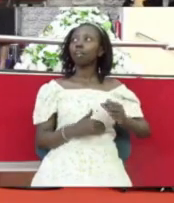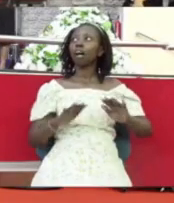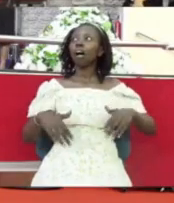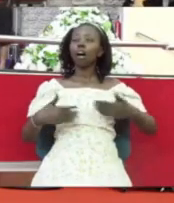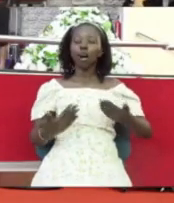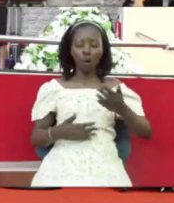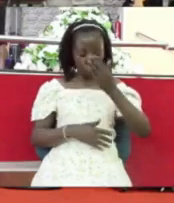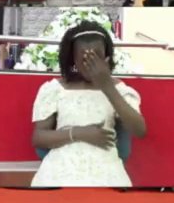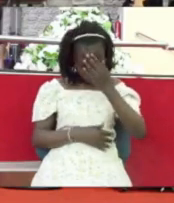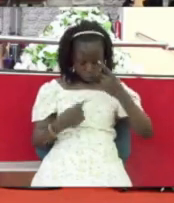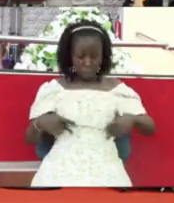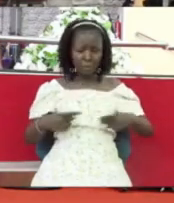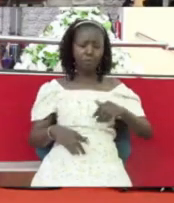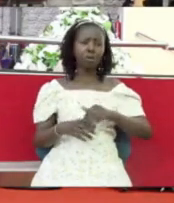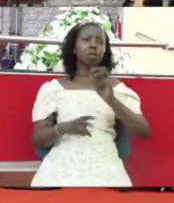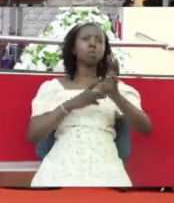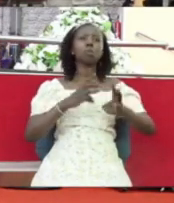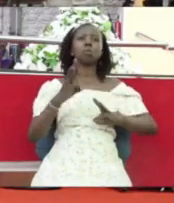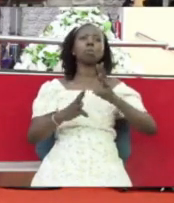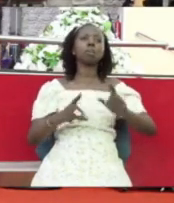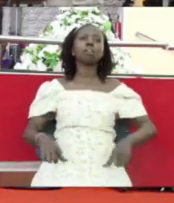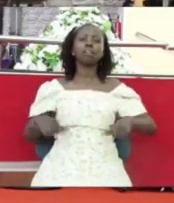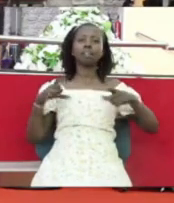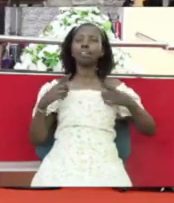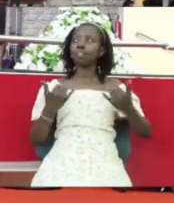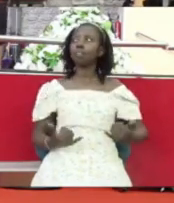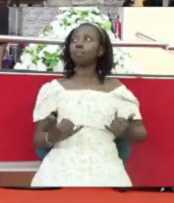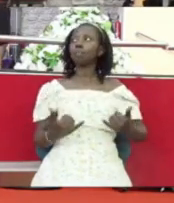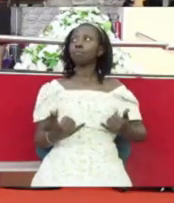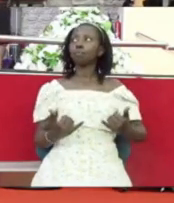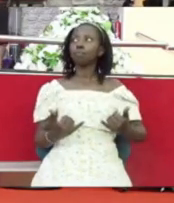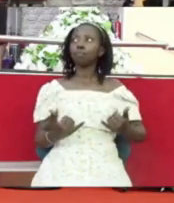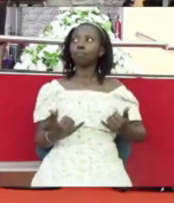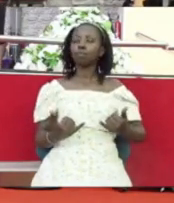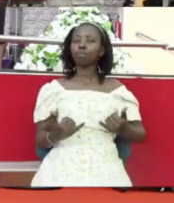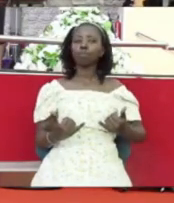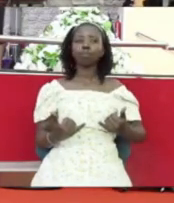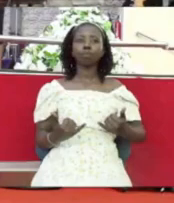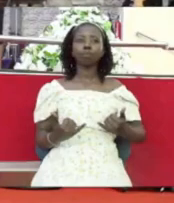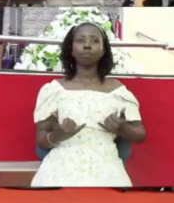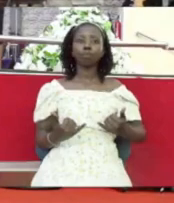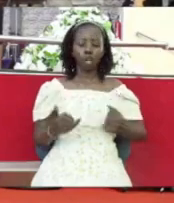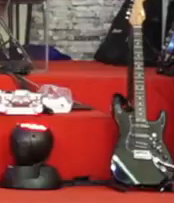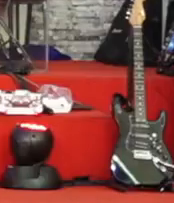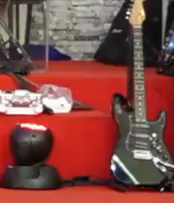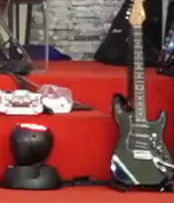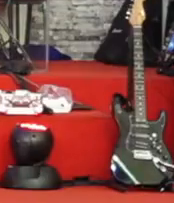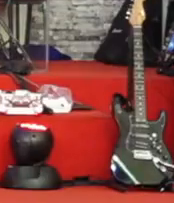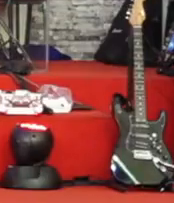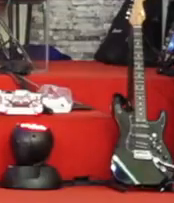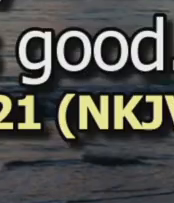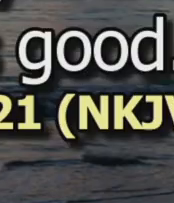the world that we live in. Vile tunawaheshimu watu wale ambao tunaishi pamoja na wao. Allow me therefore to read scriptures in the book of Romans chapter